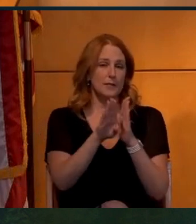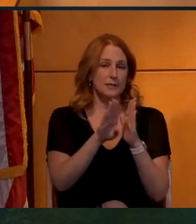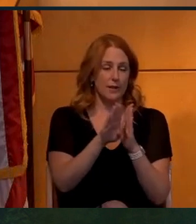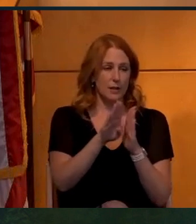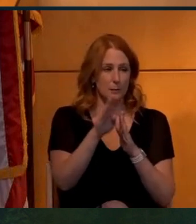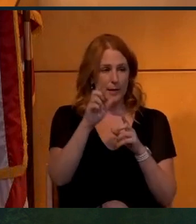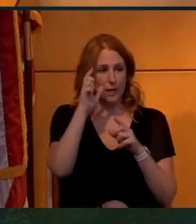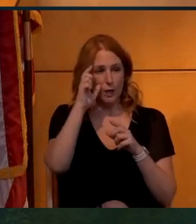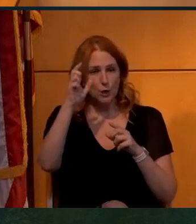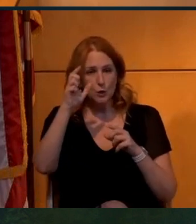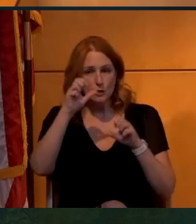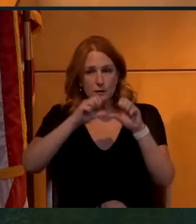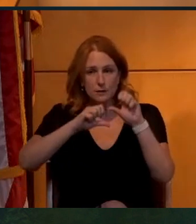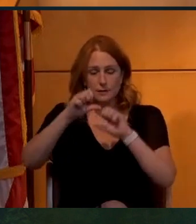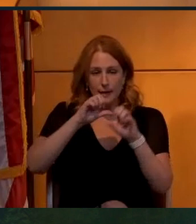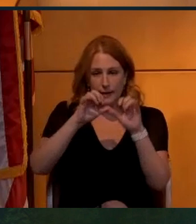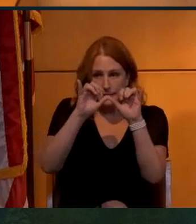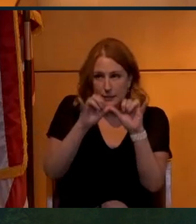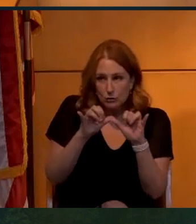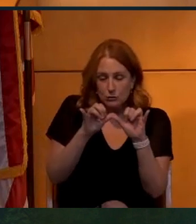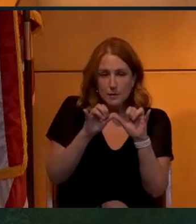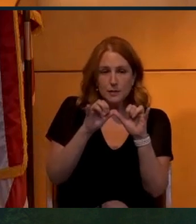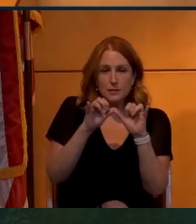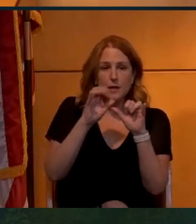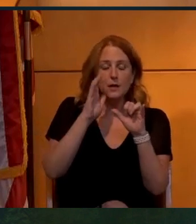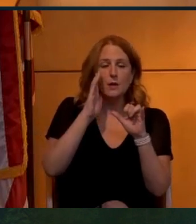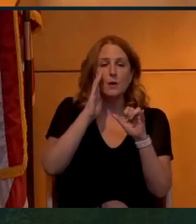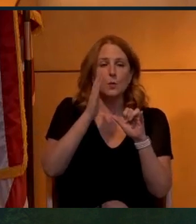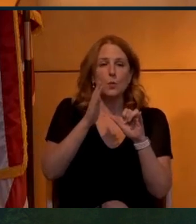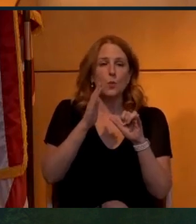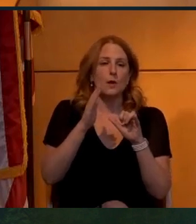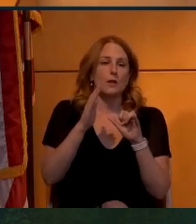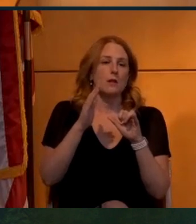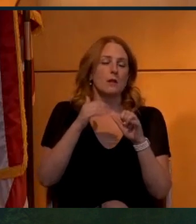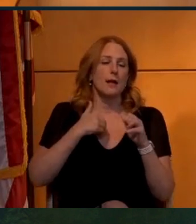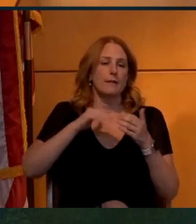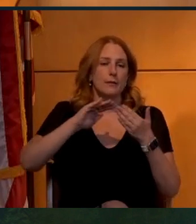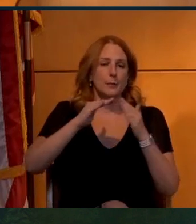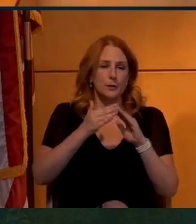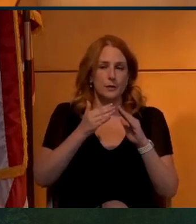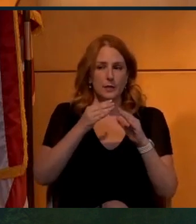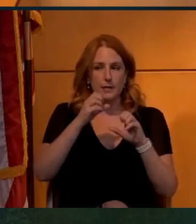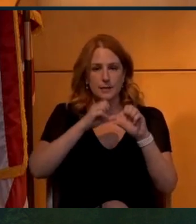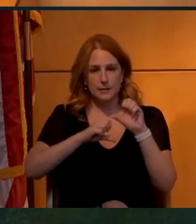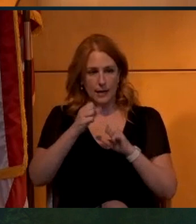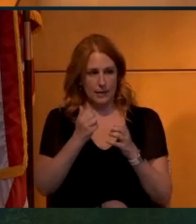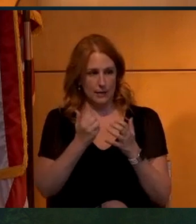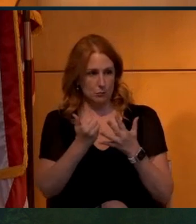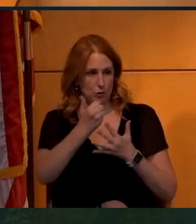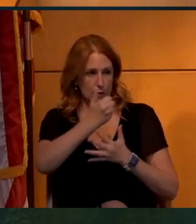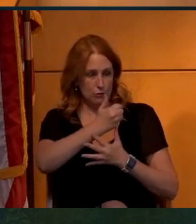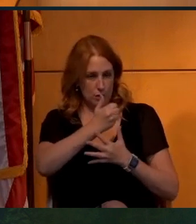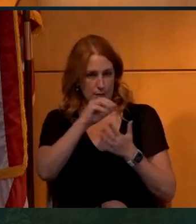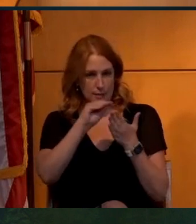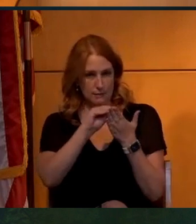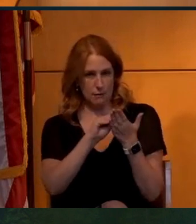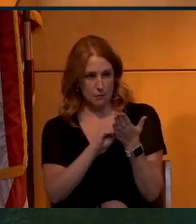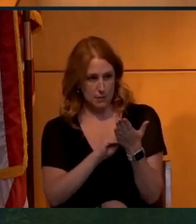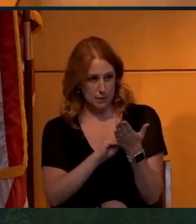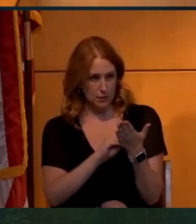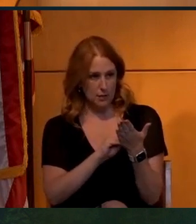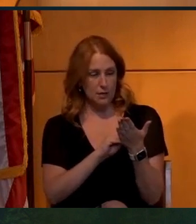science instruments that address decadal and other community document science priorities. This started with NASA